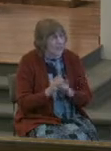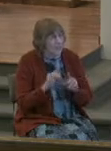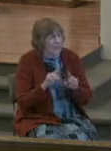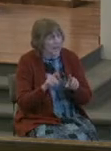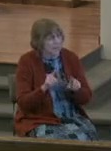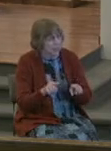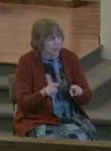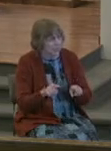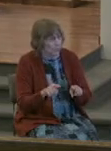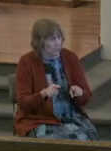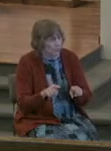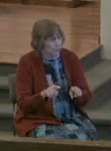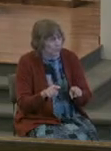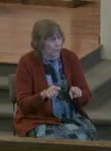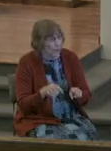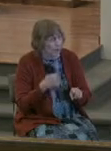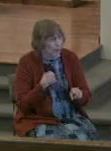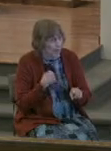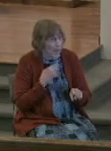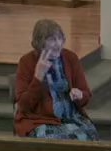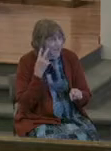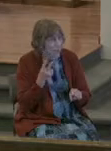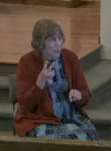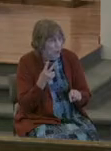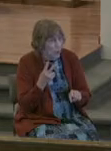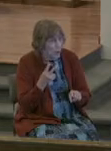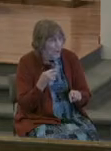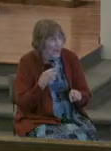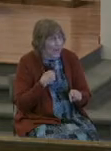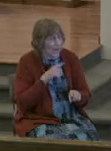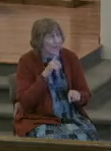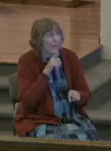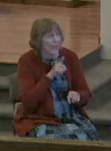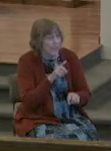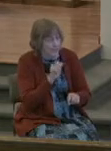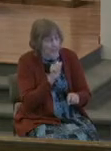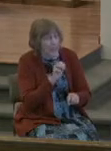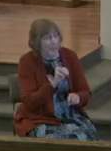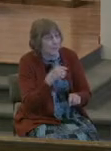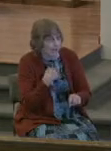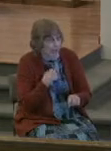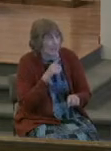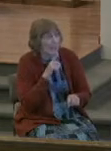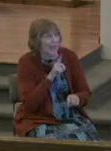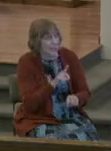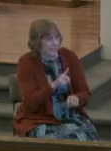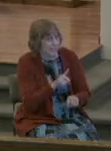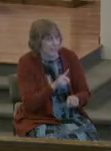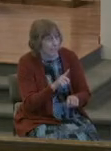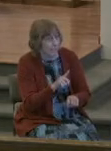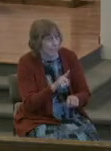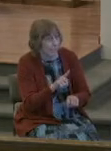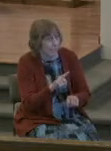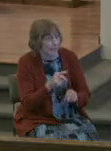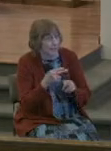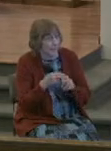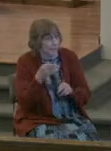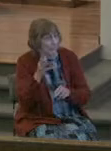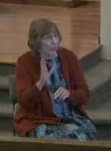answer back was, I've seen Abraham. I am. He said, I am the name of